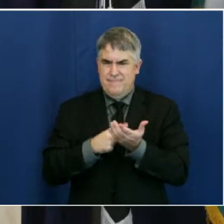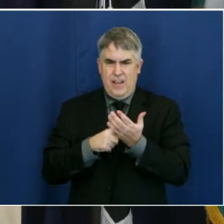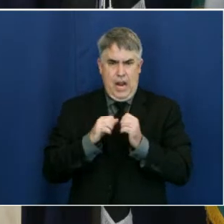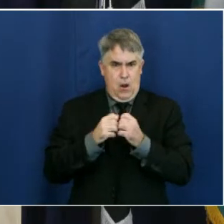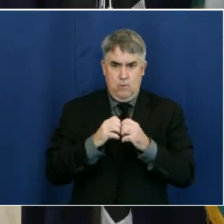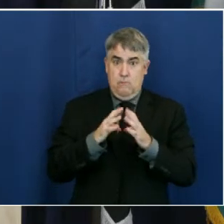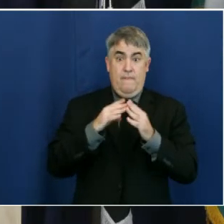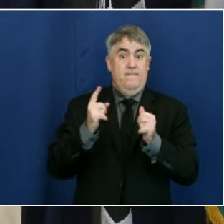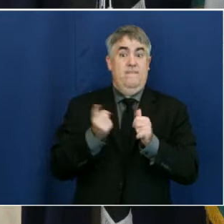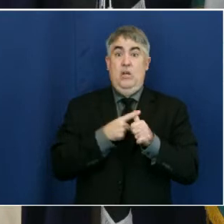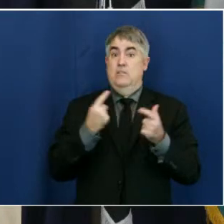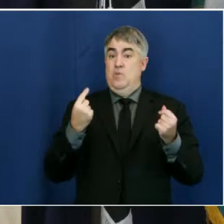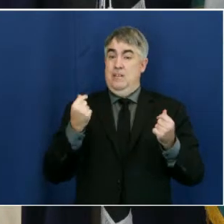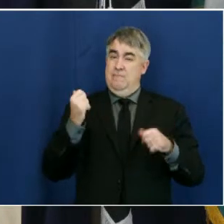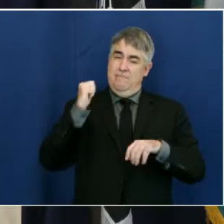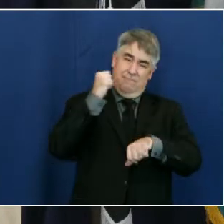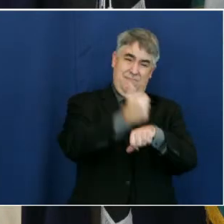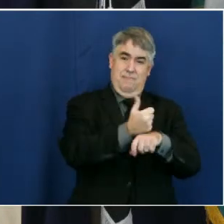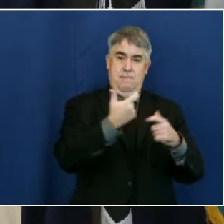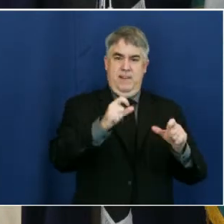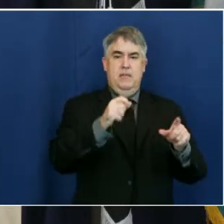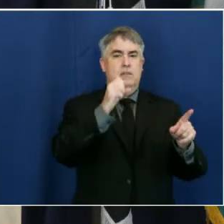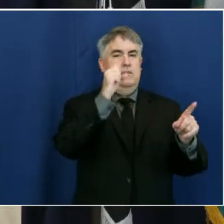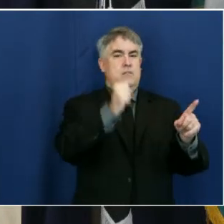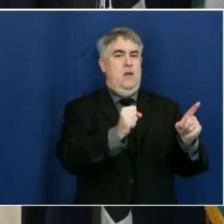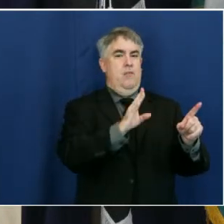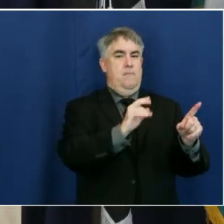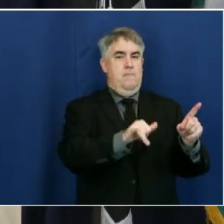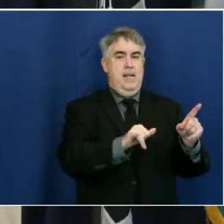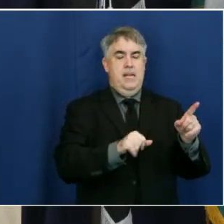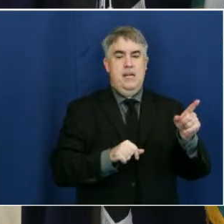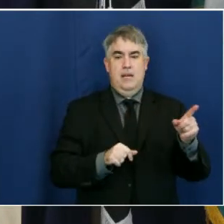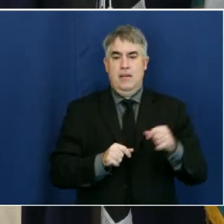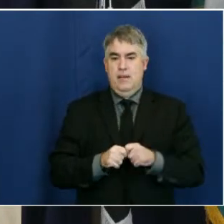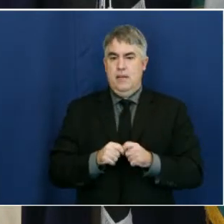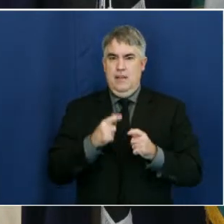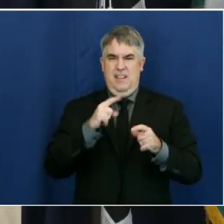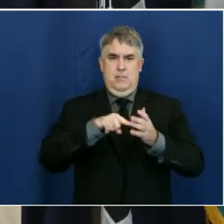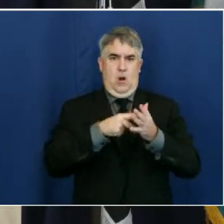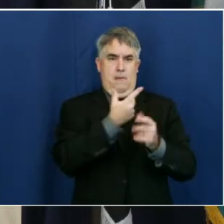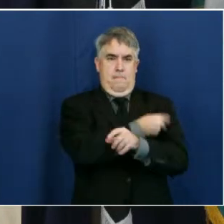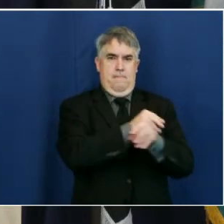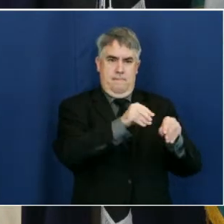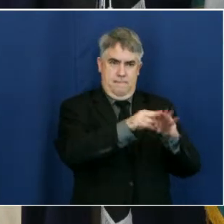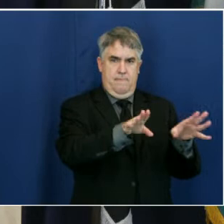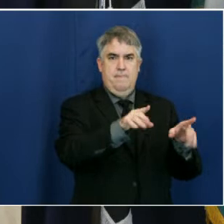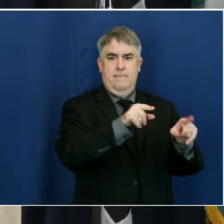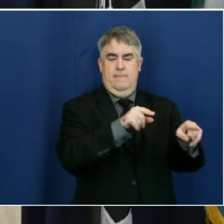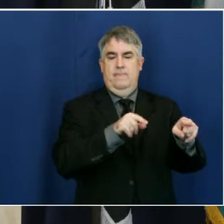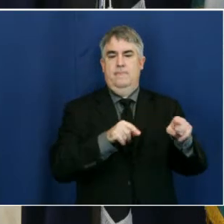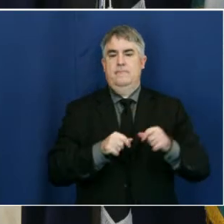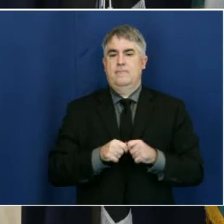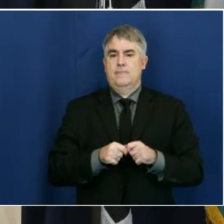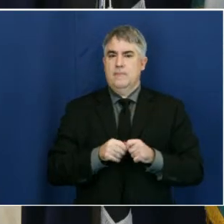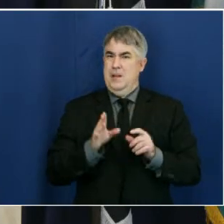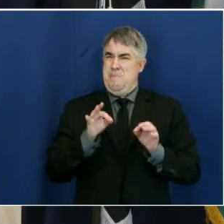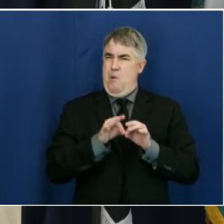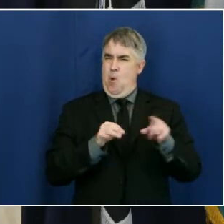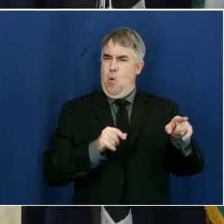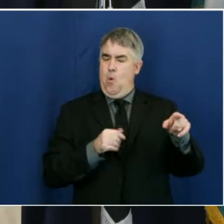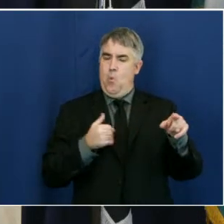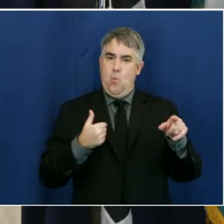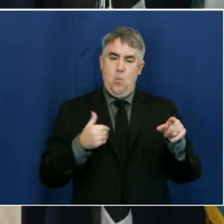superstation in the South Bay. This is a very important superstation, number one, because people in our communities have had the opportunity